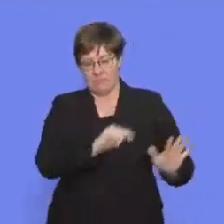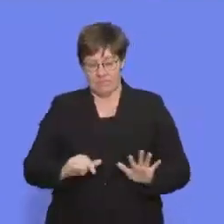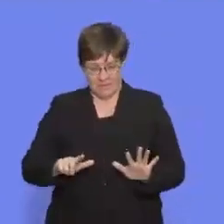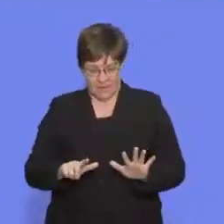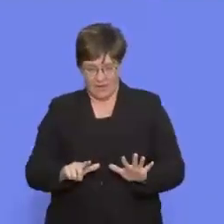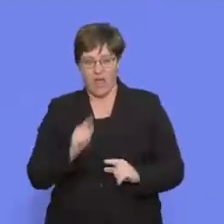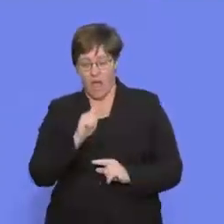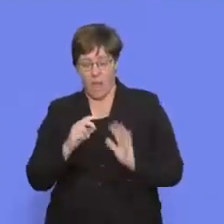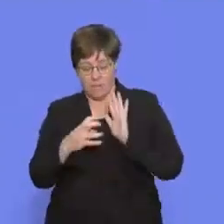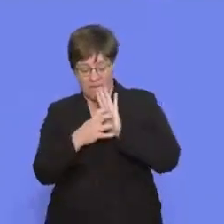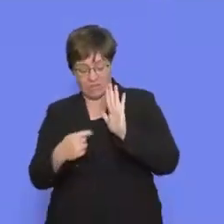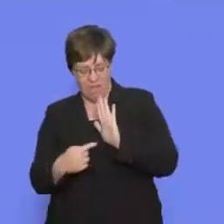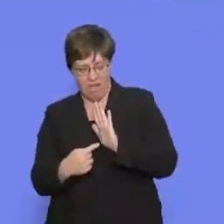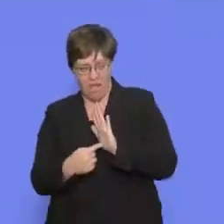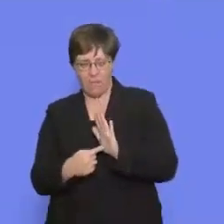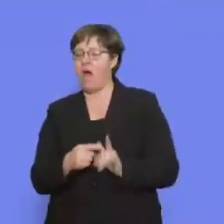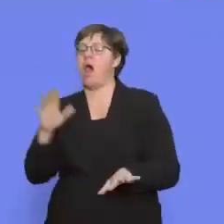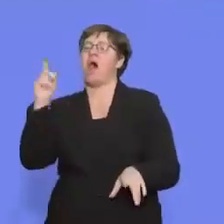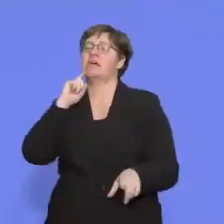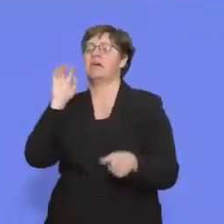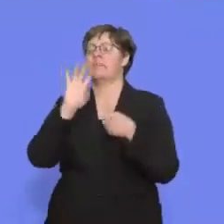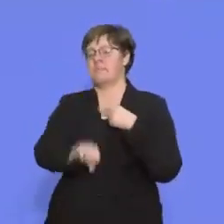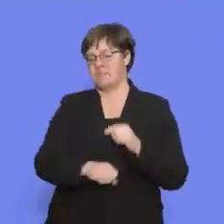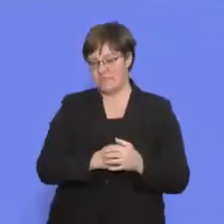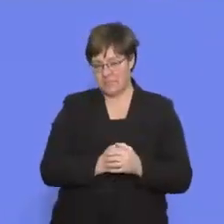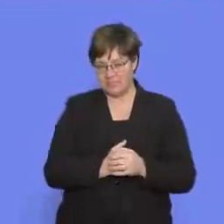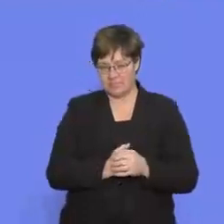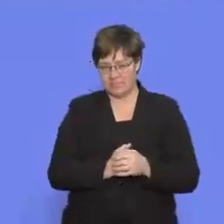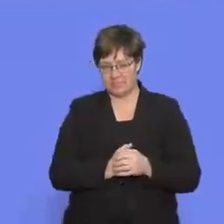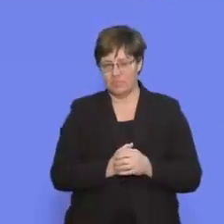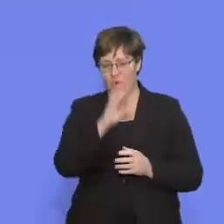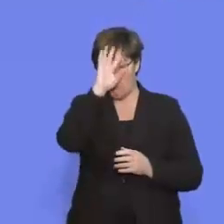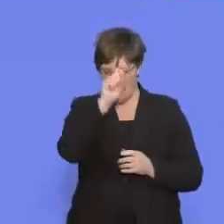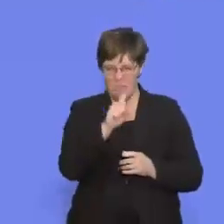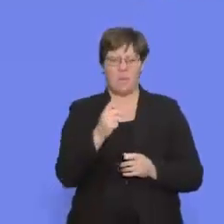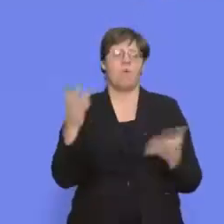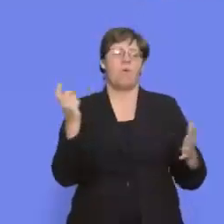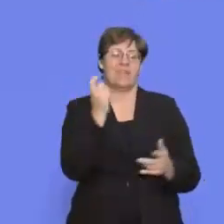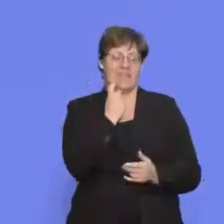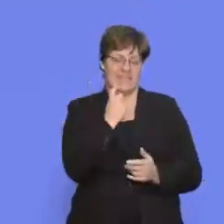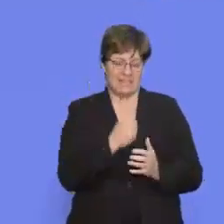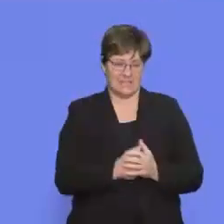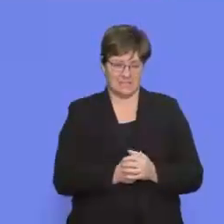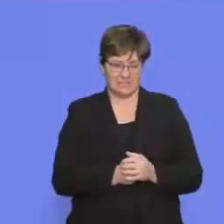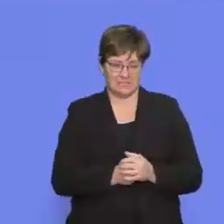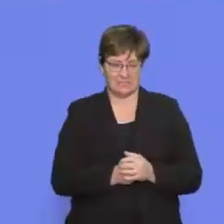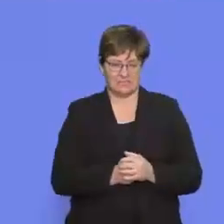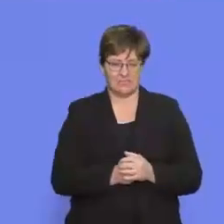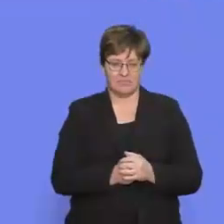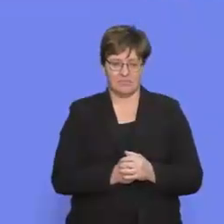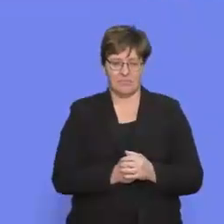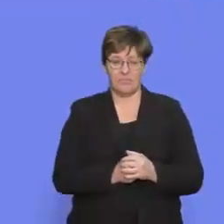diagram that makes you to remember, or that will make you to have the better understanding of